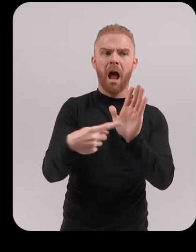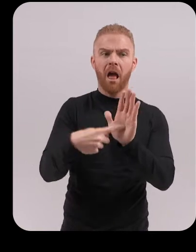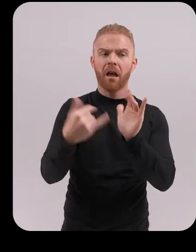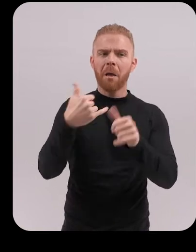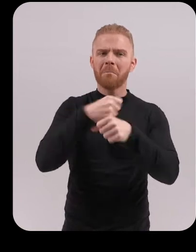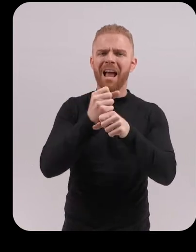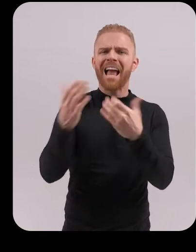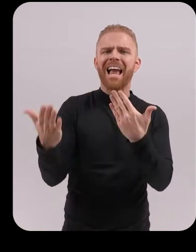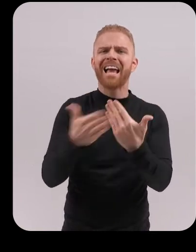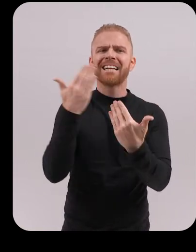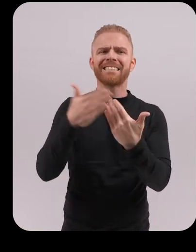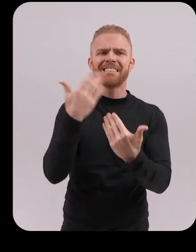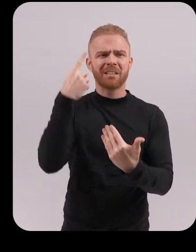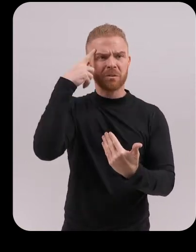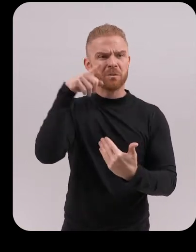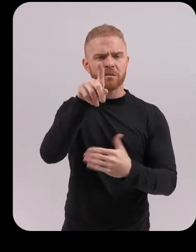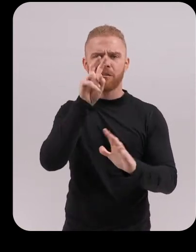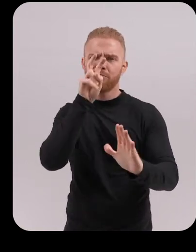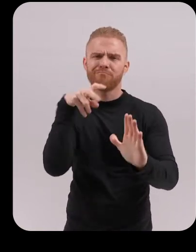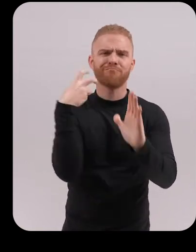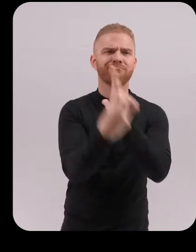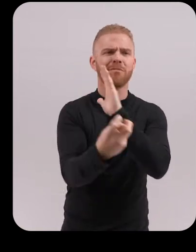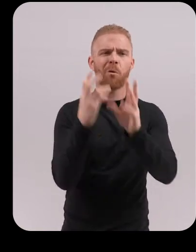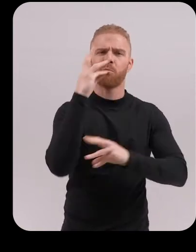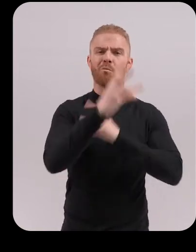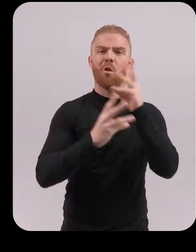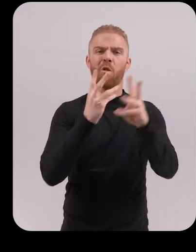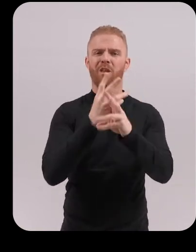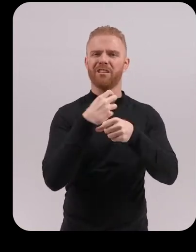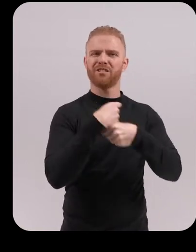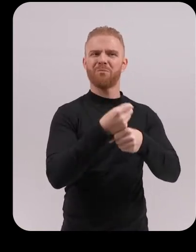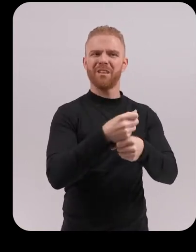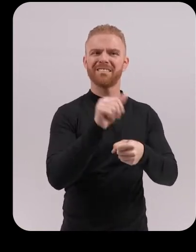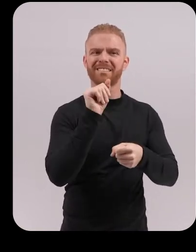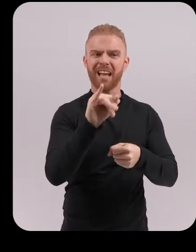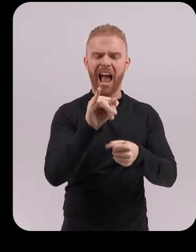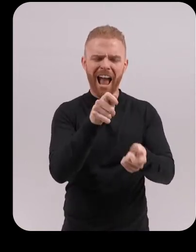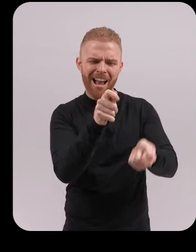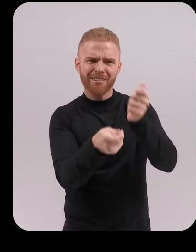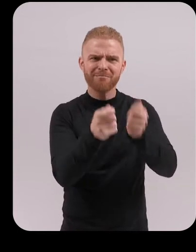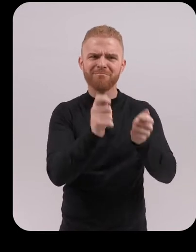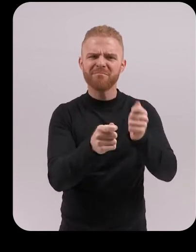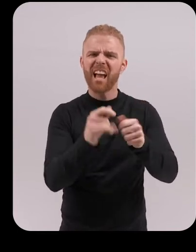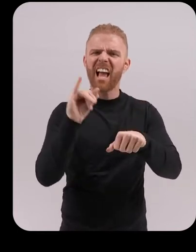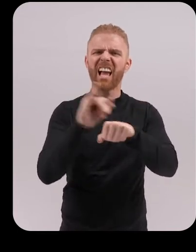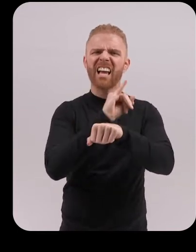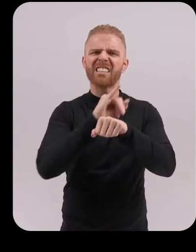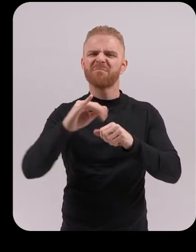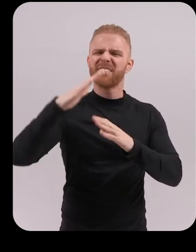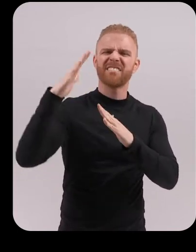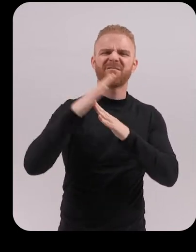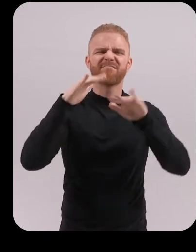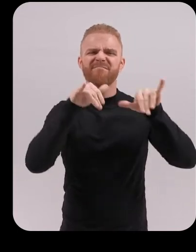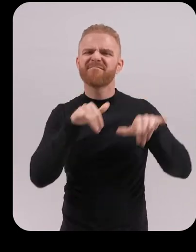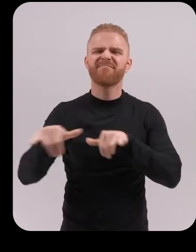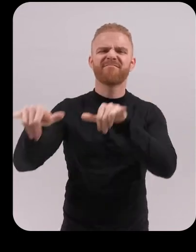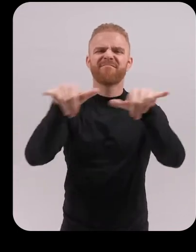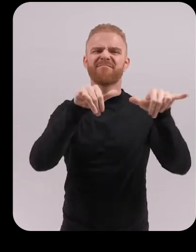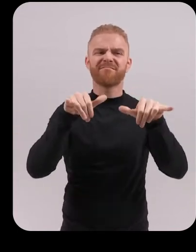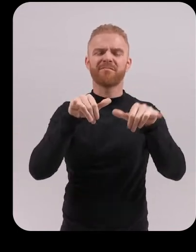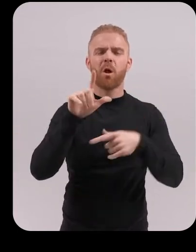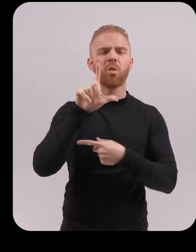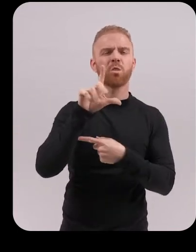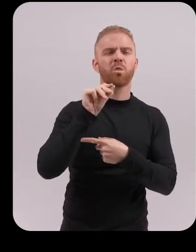models. And they actually make it really easy for you to get into the world of generative AI and fine-tune with industry standard